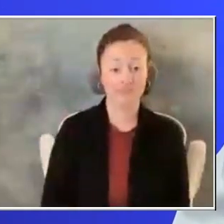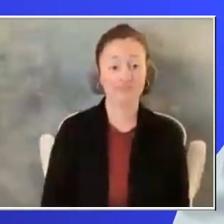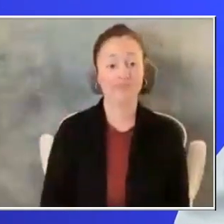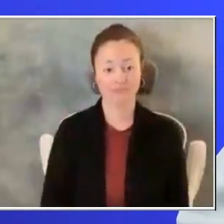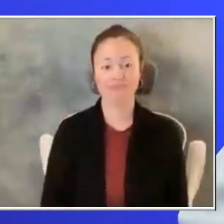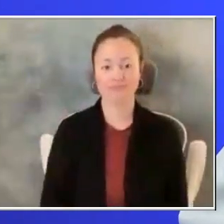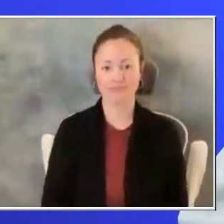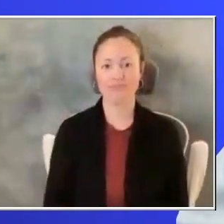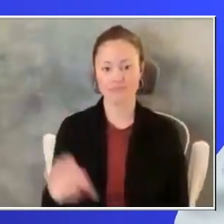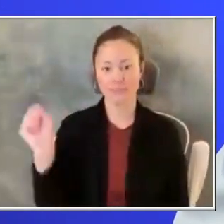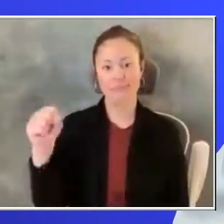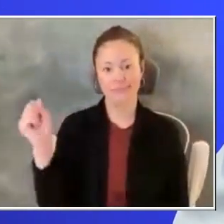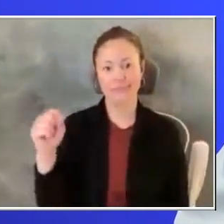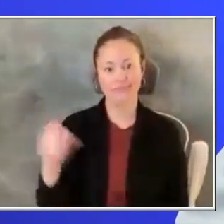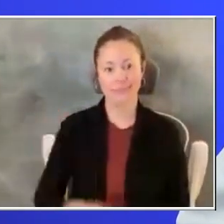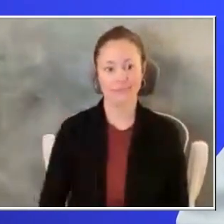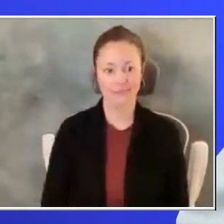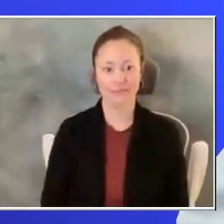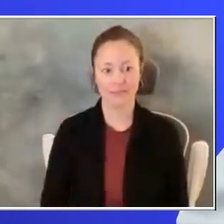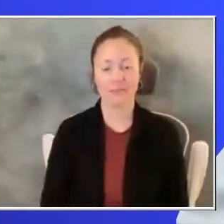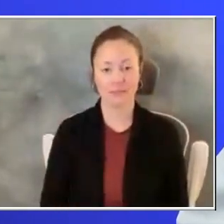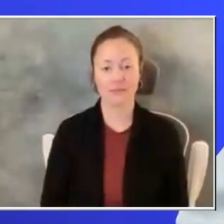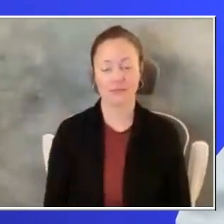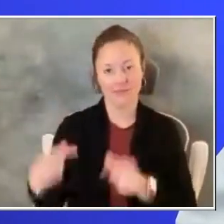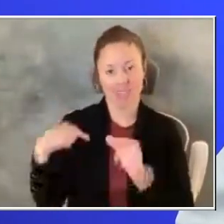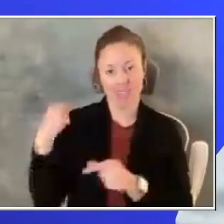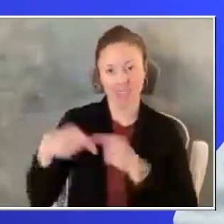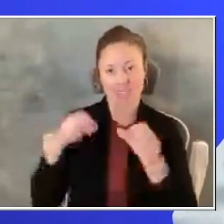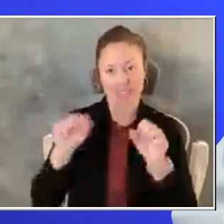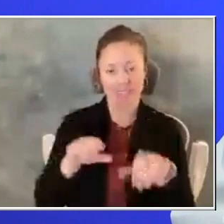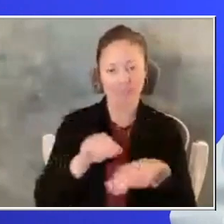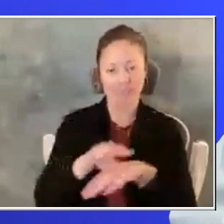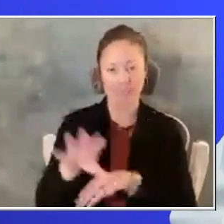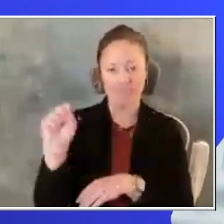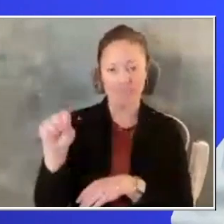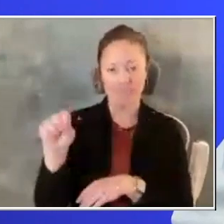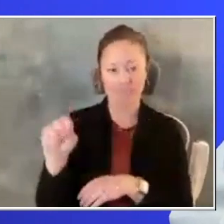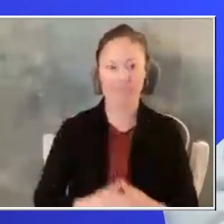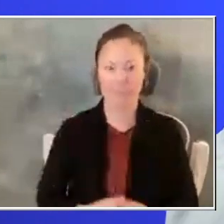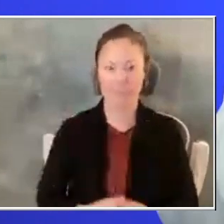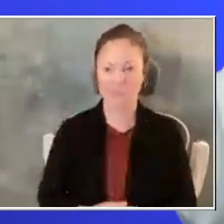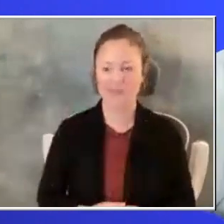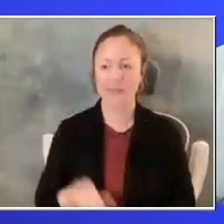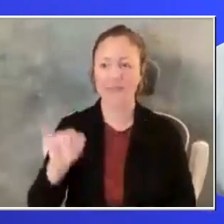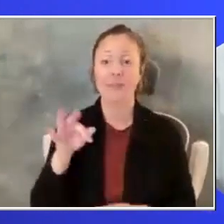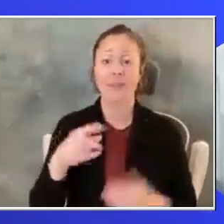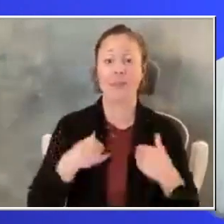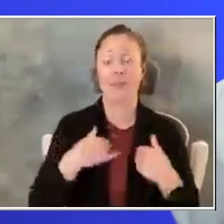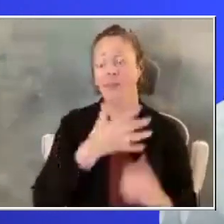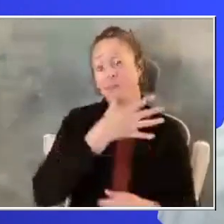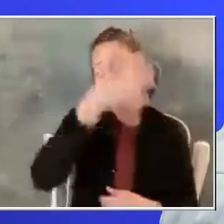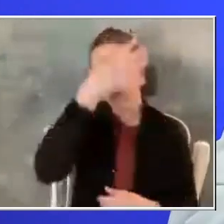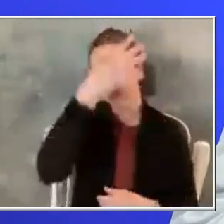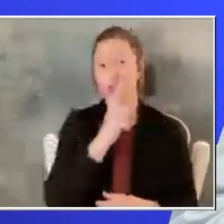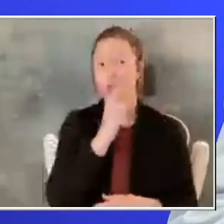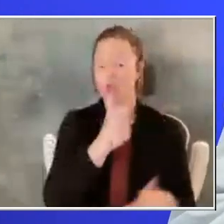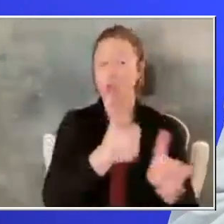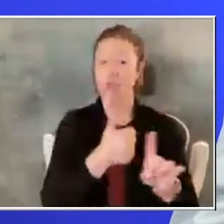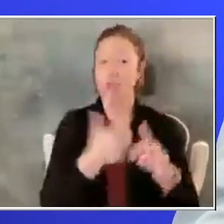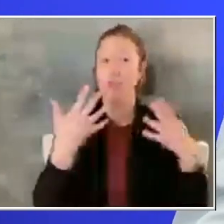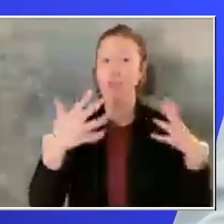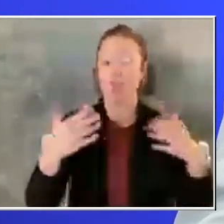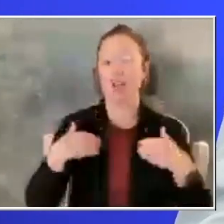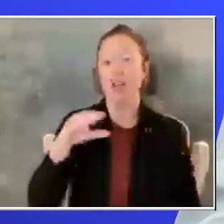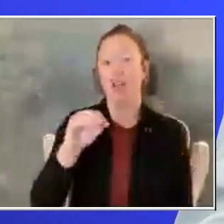predispositions. Okay. So absolutely, genetics can play into that. If you have parents and family members that are that had osteoporosis,